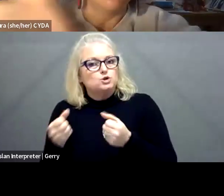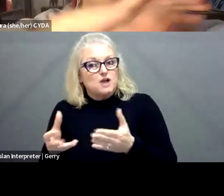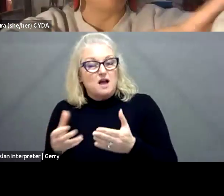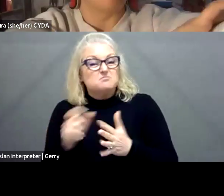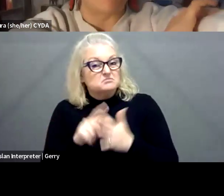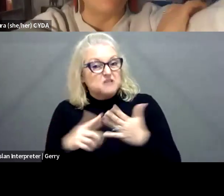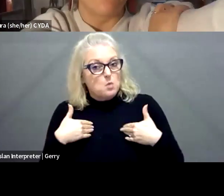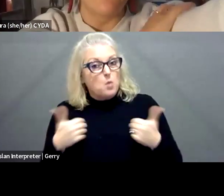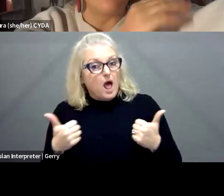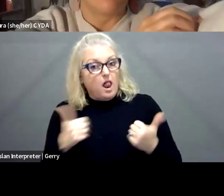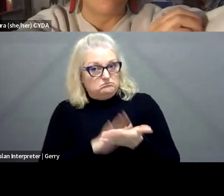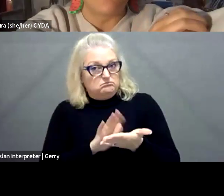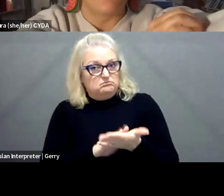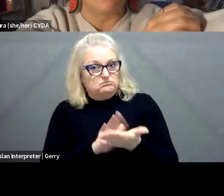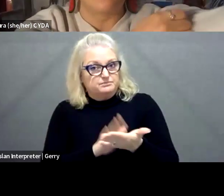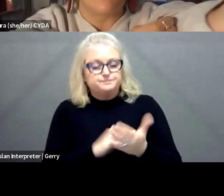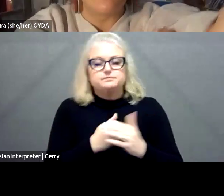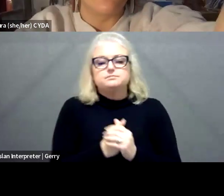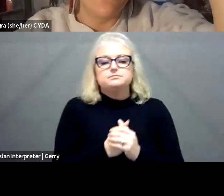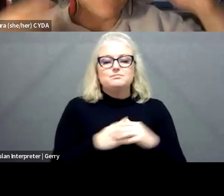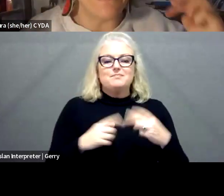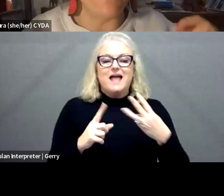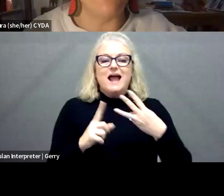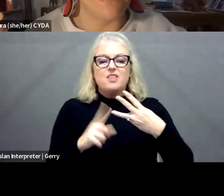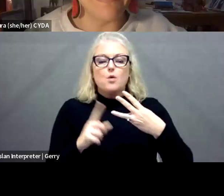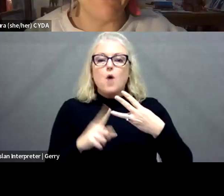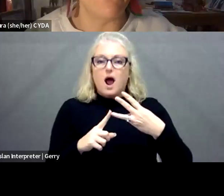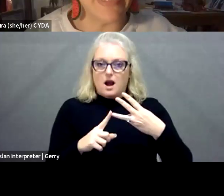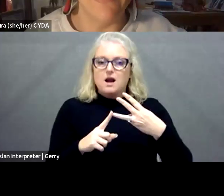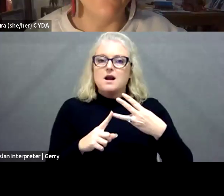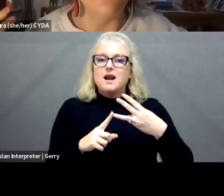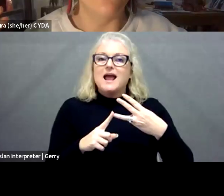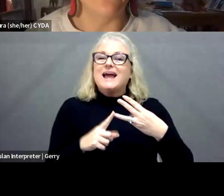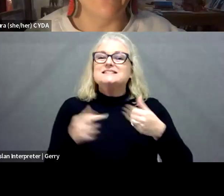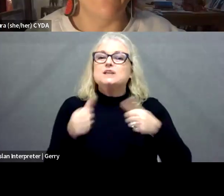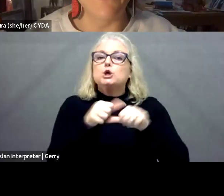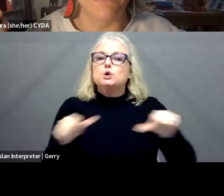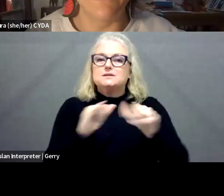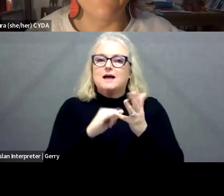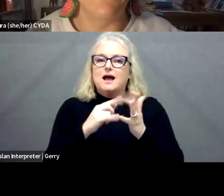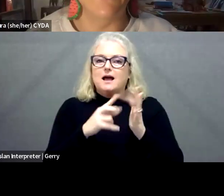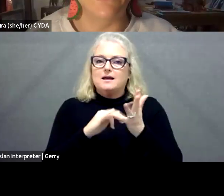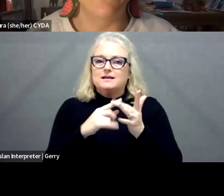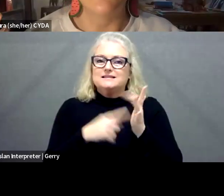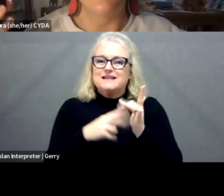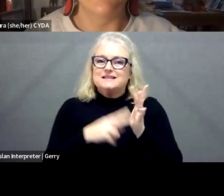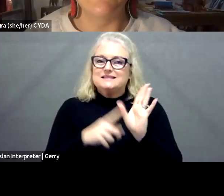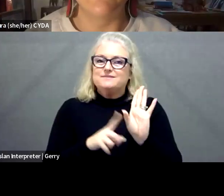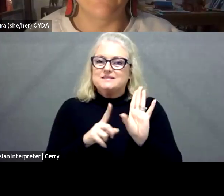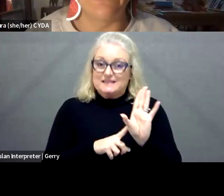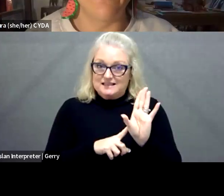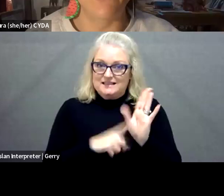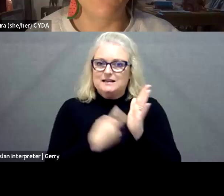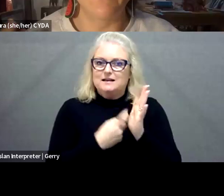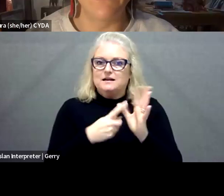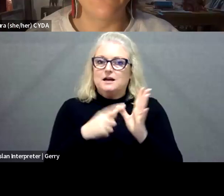well. But another important thing to do is to use a sensitivity reader. So a sensitivity reader